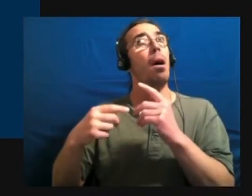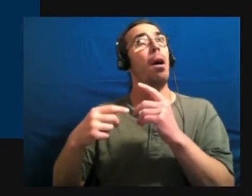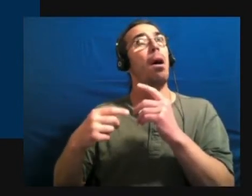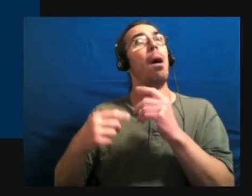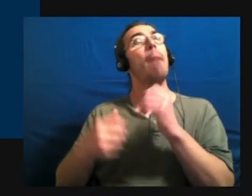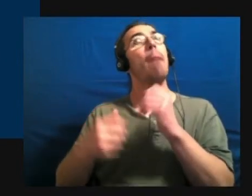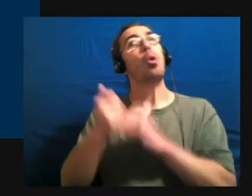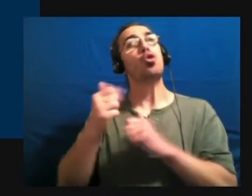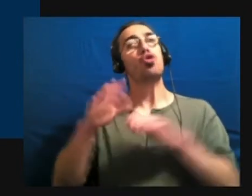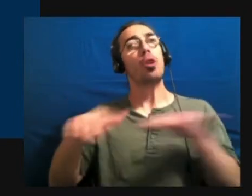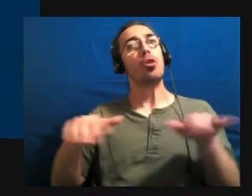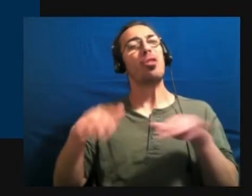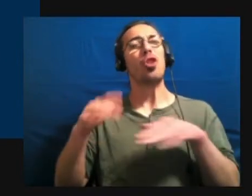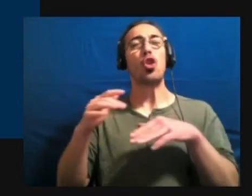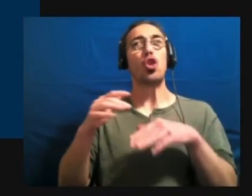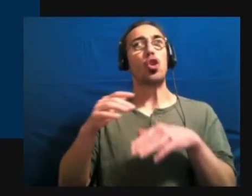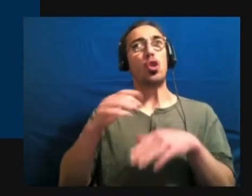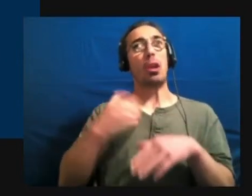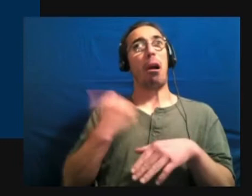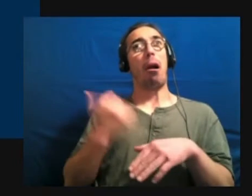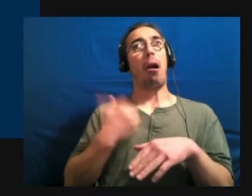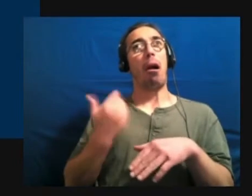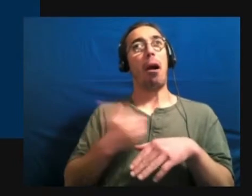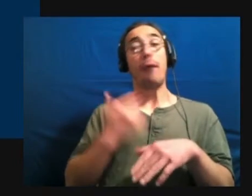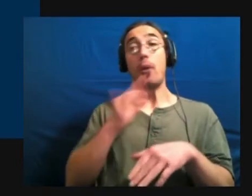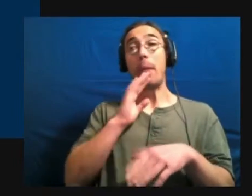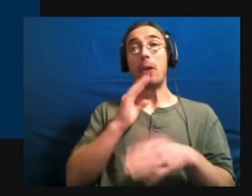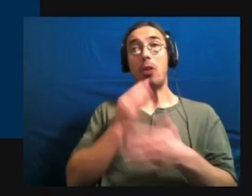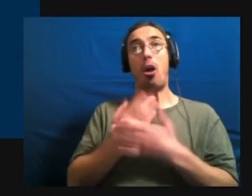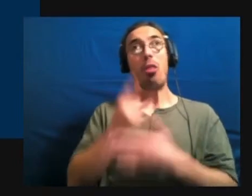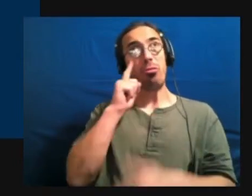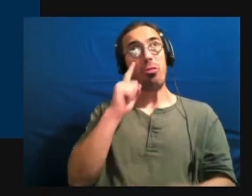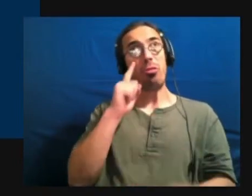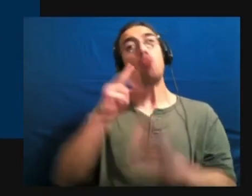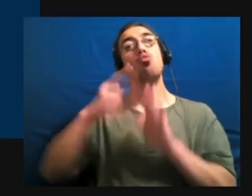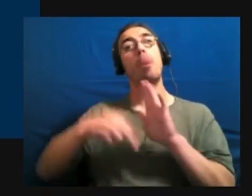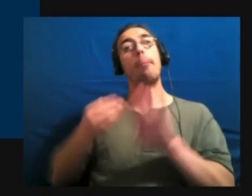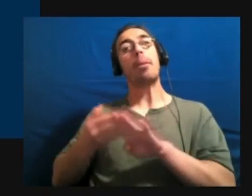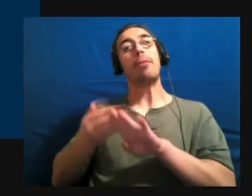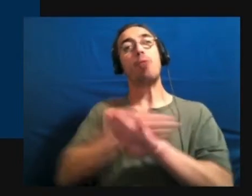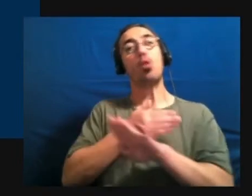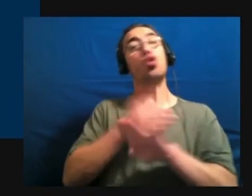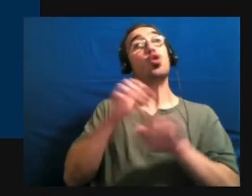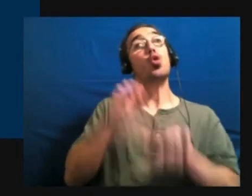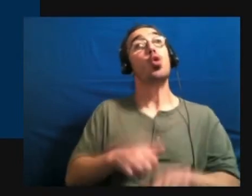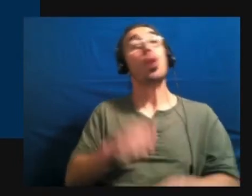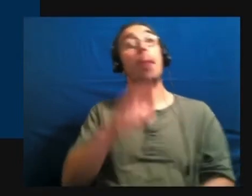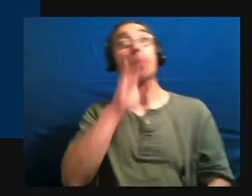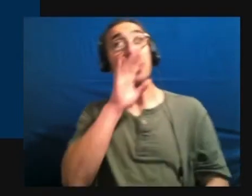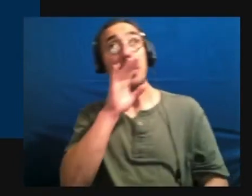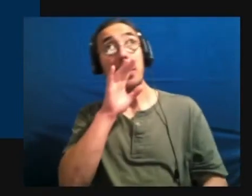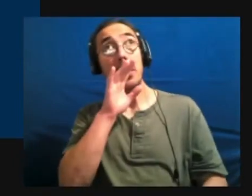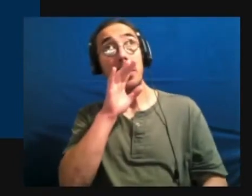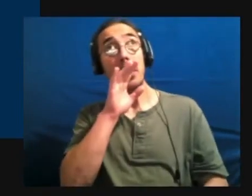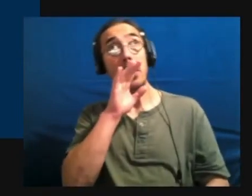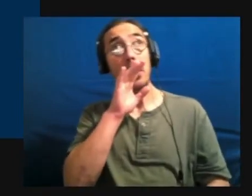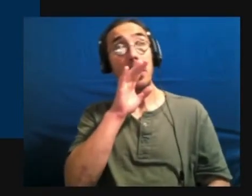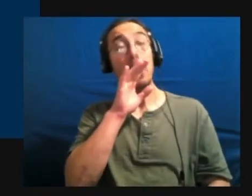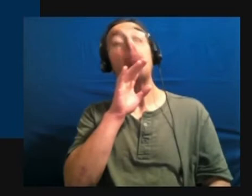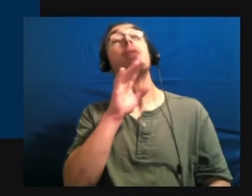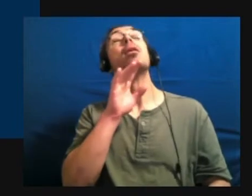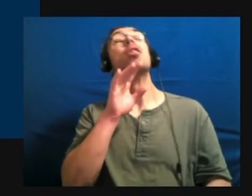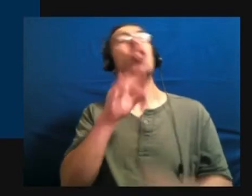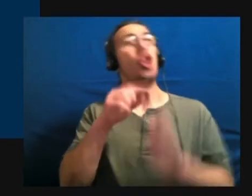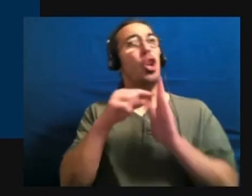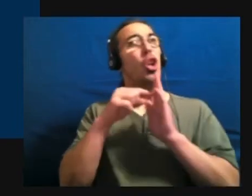usually, for my daughter, I think she was reading before she spoke. So she started the beginning of being